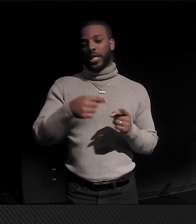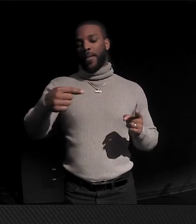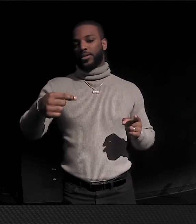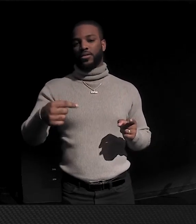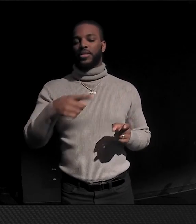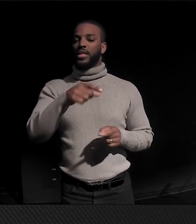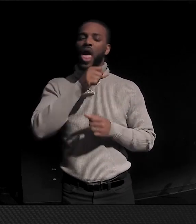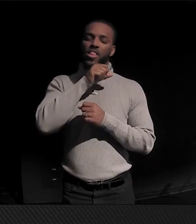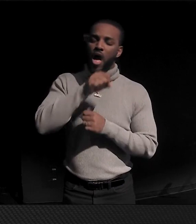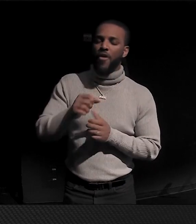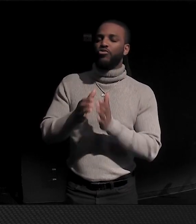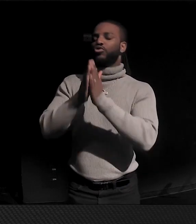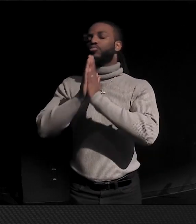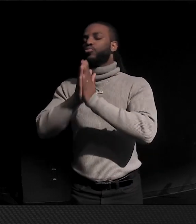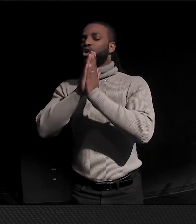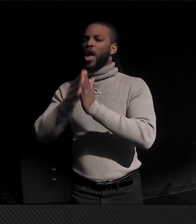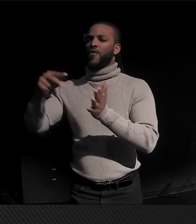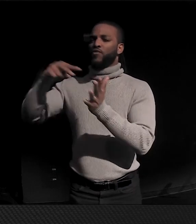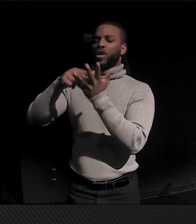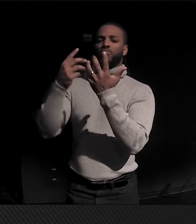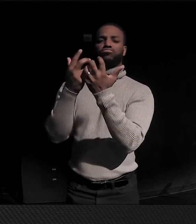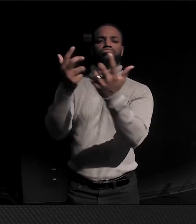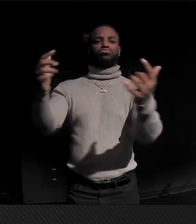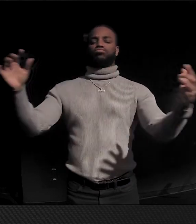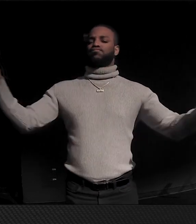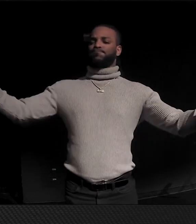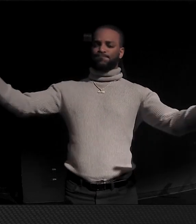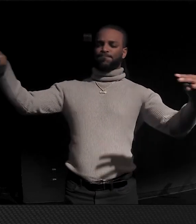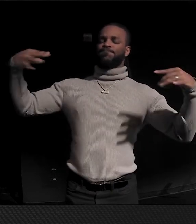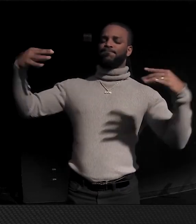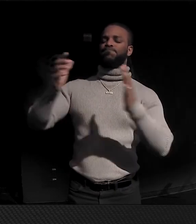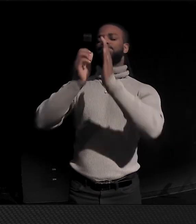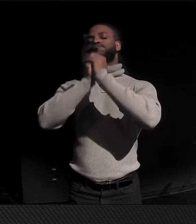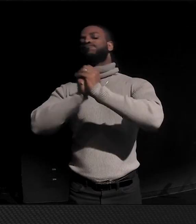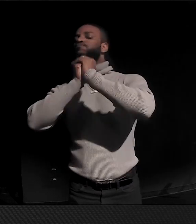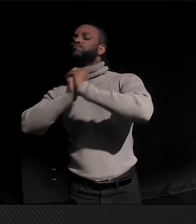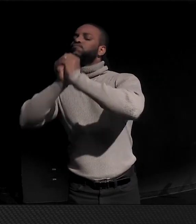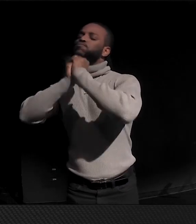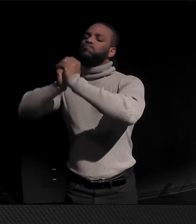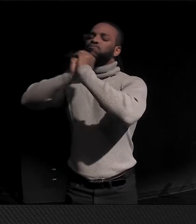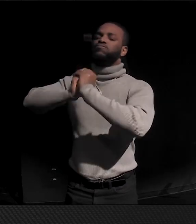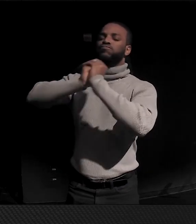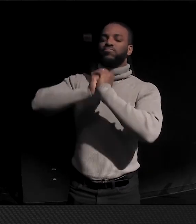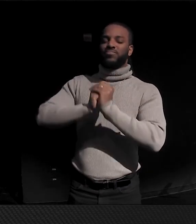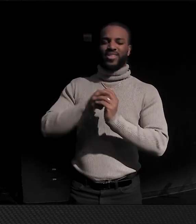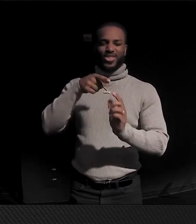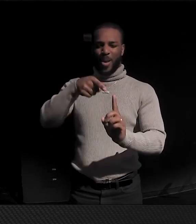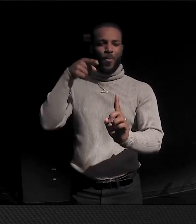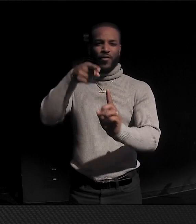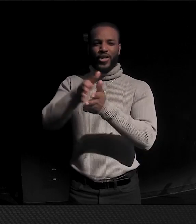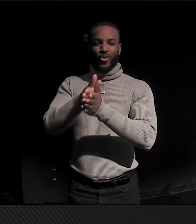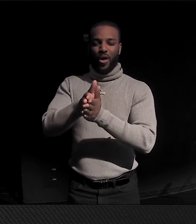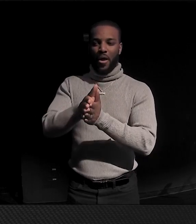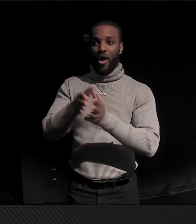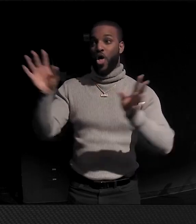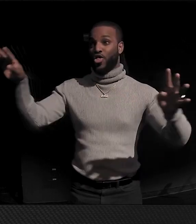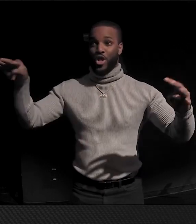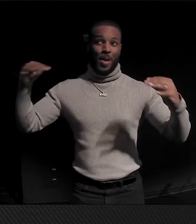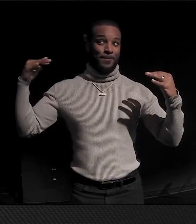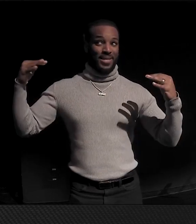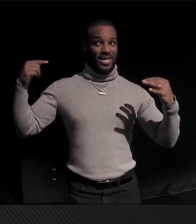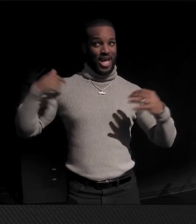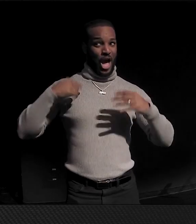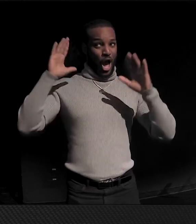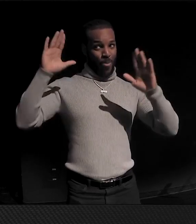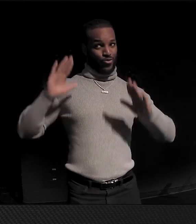love to pray standing in the synagogues and on street corners to be seen by others. Their whole motive is like, look how great I am. They're doing